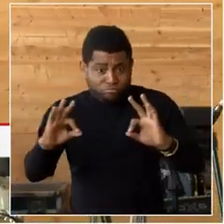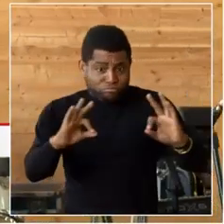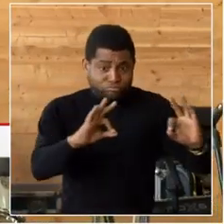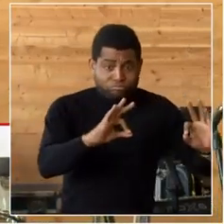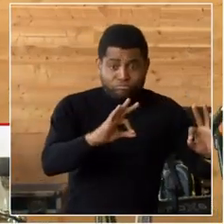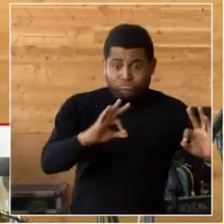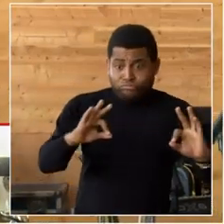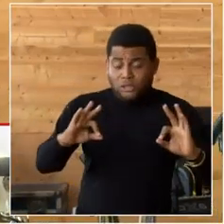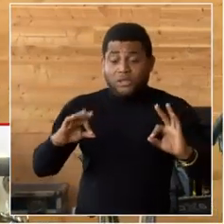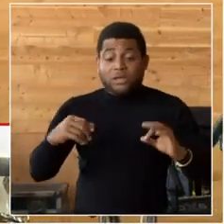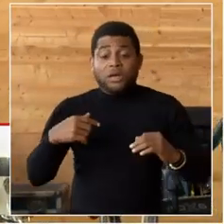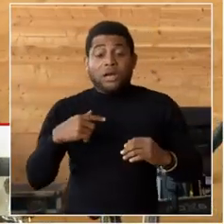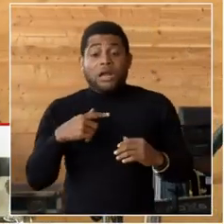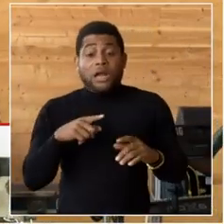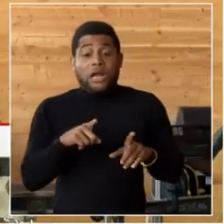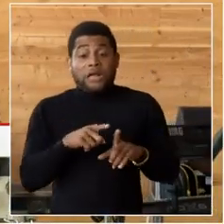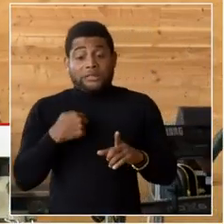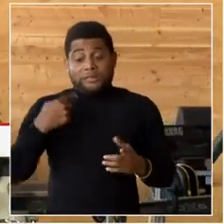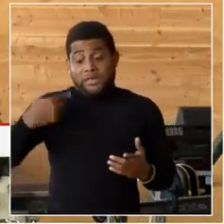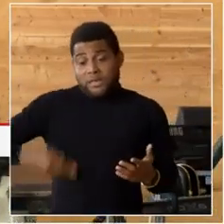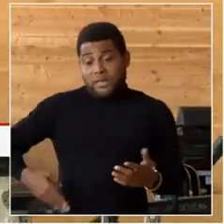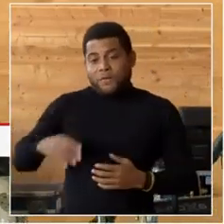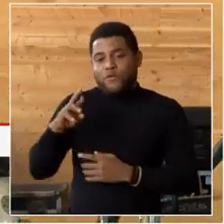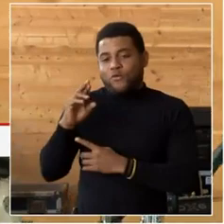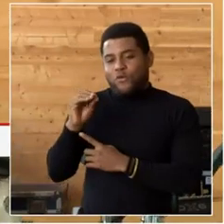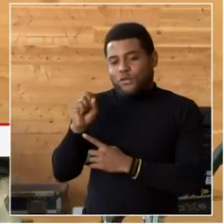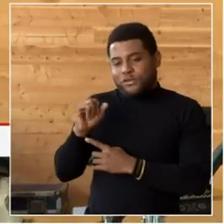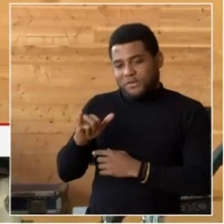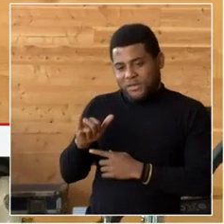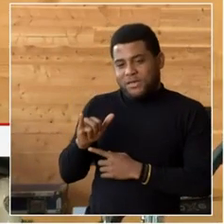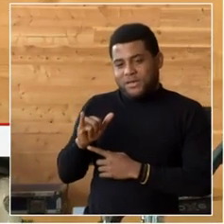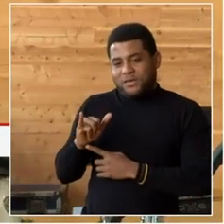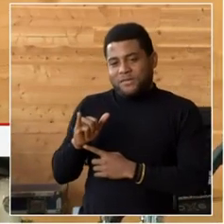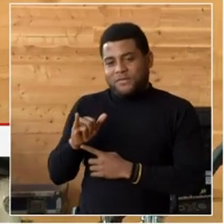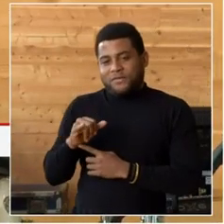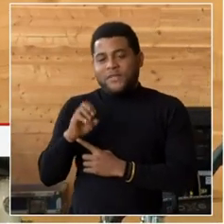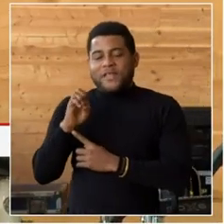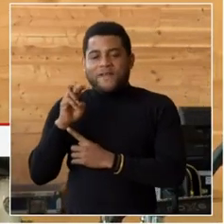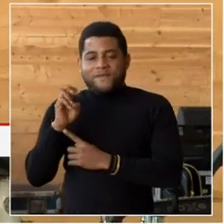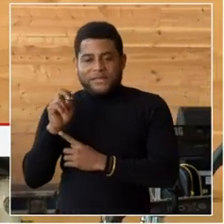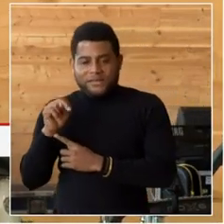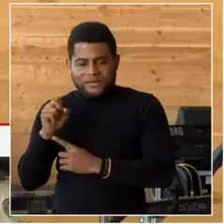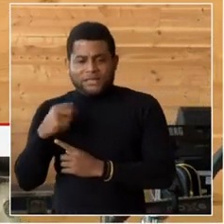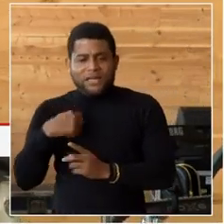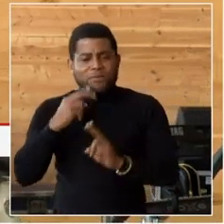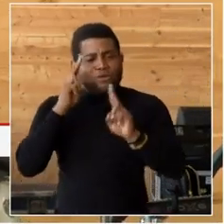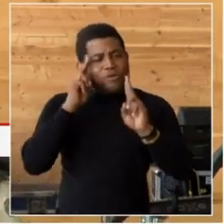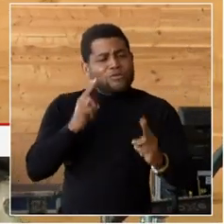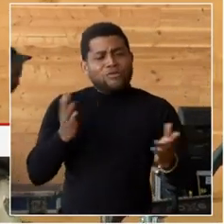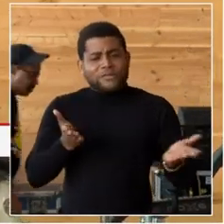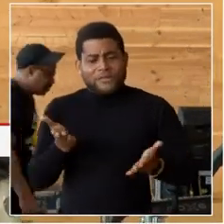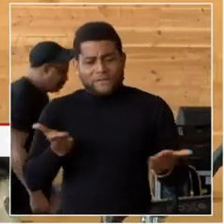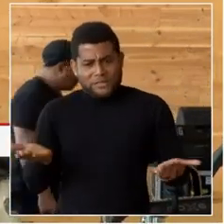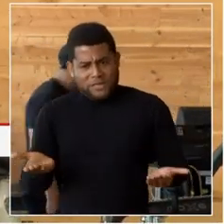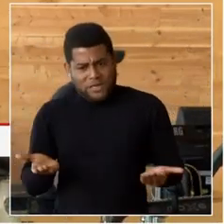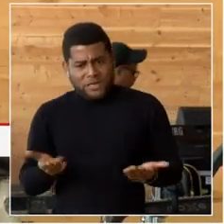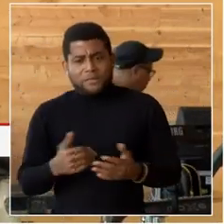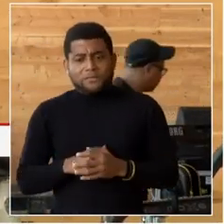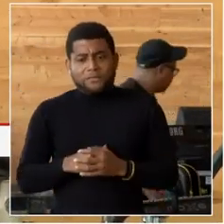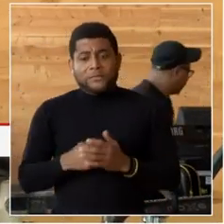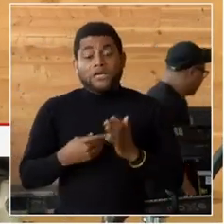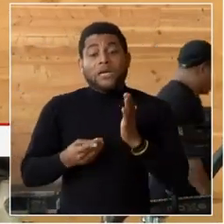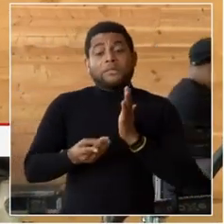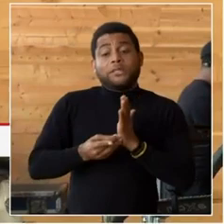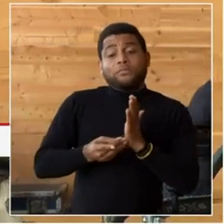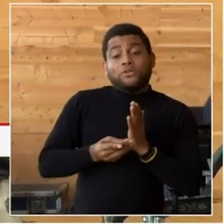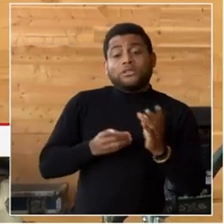already said, my name is Rosemary Suggs Evans. I have the honor of serving as the Deputy Director for the Department